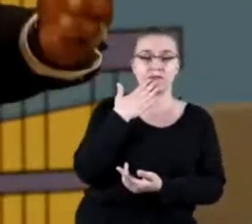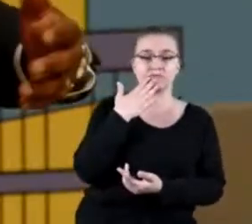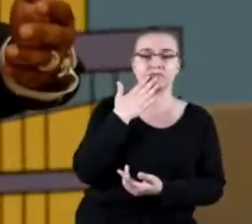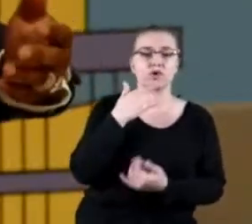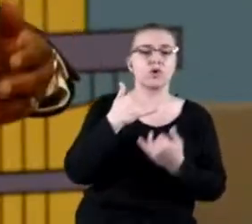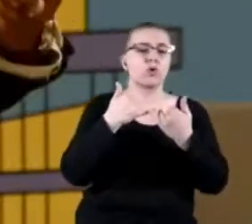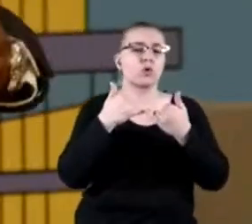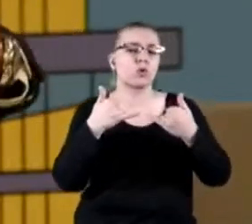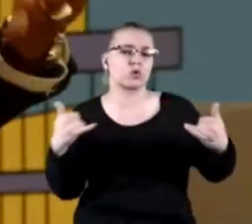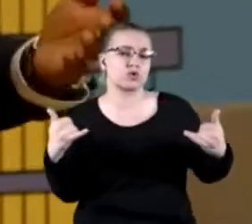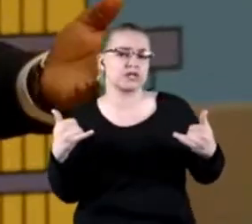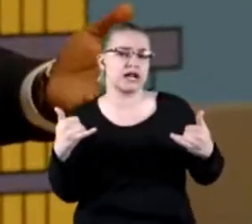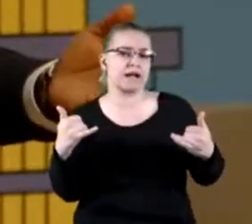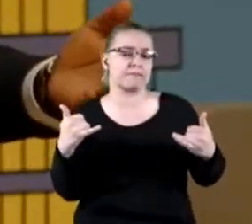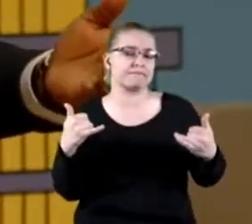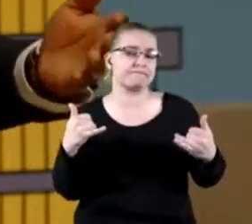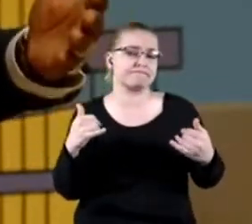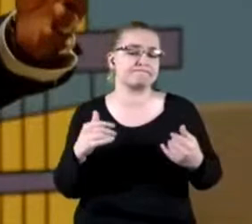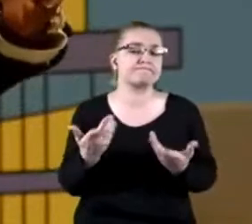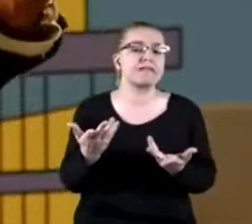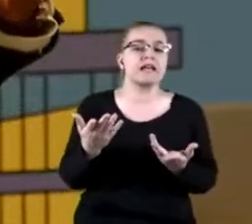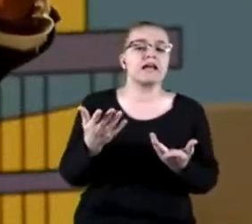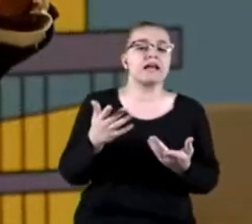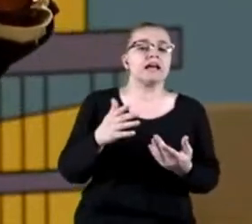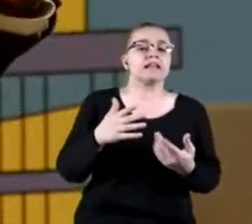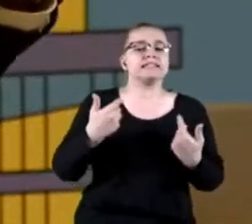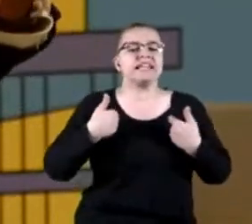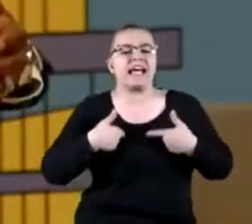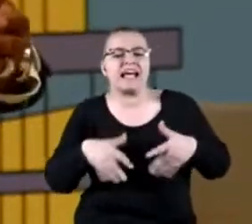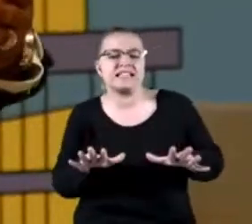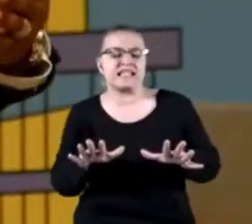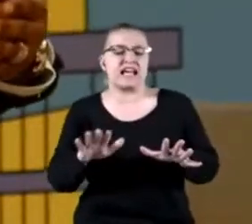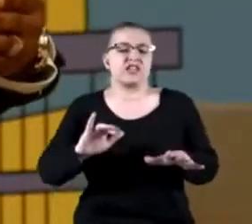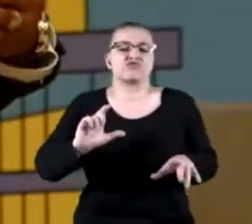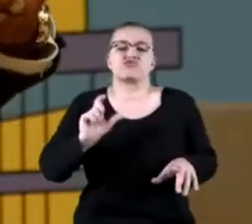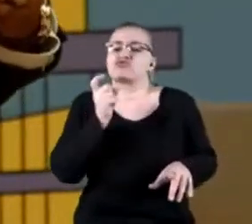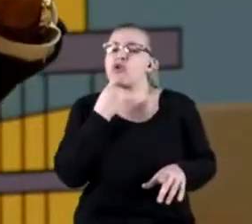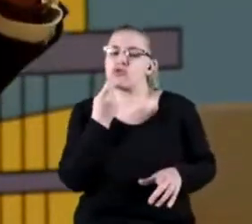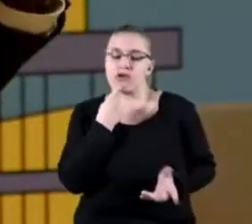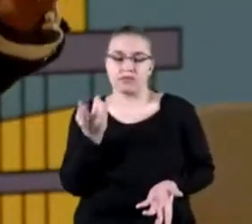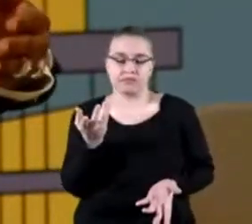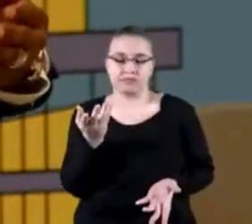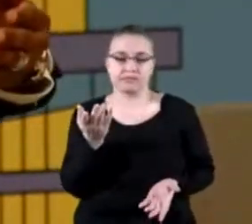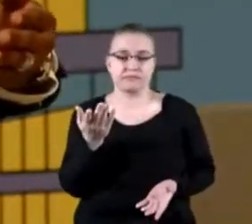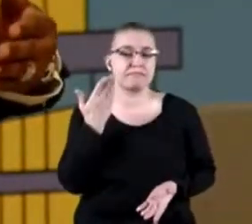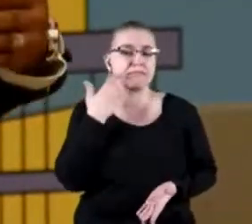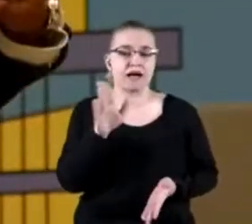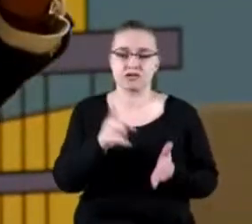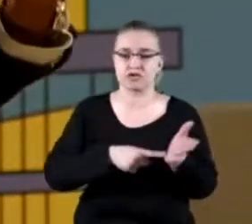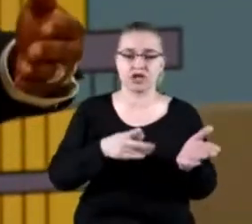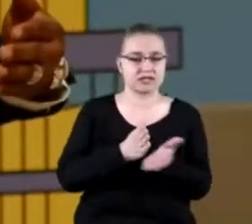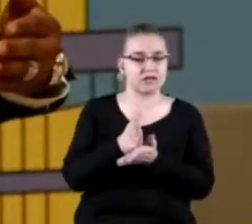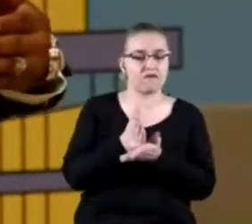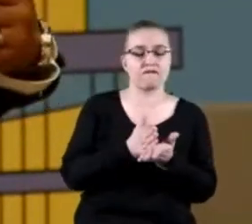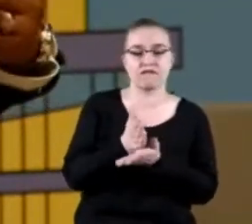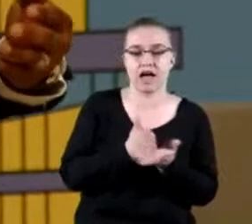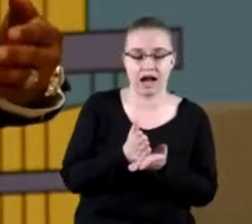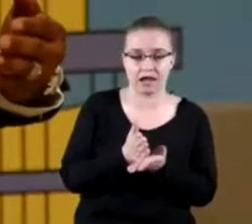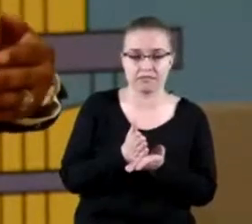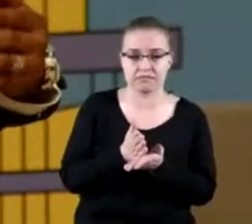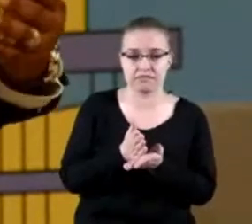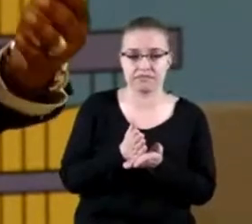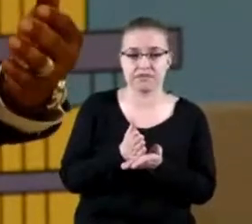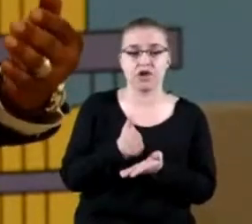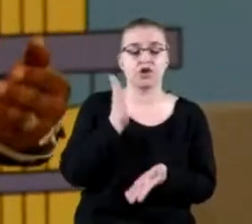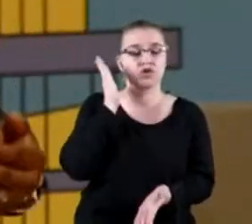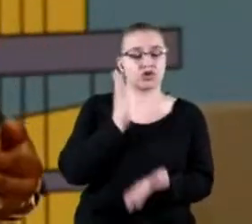What could these potentially be, right? Often we believe that it's only about the application and